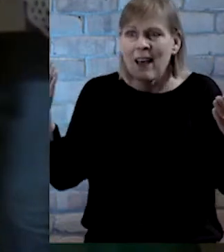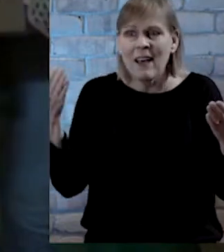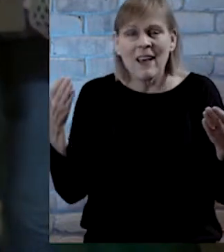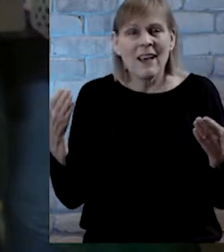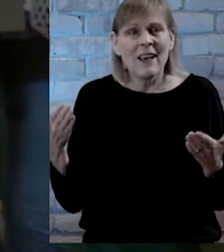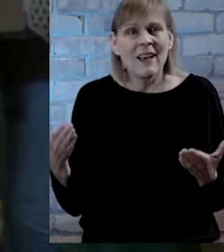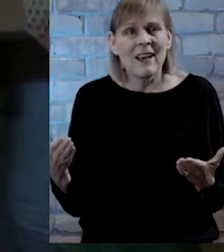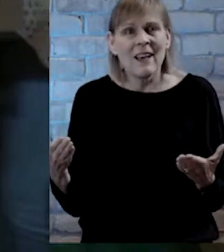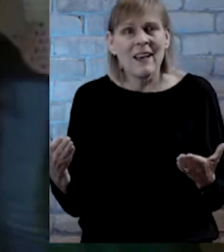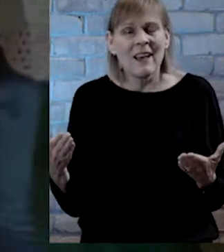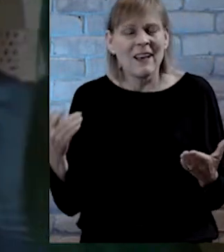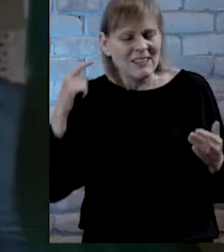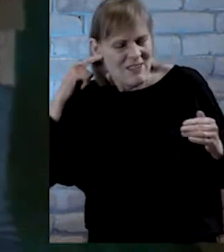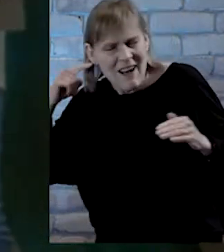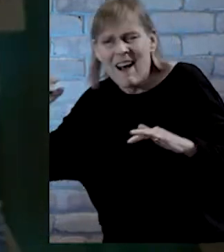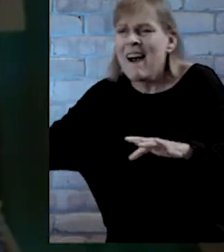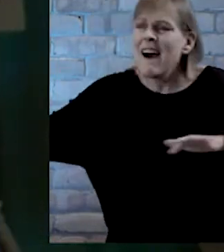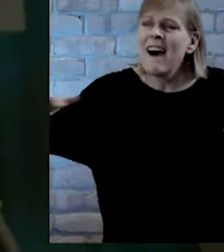descending bring from